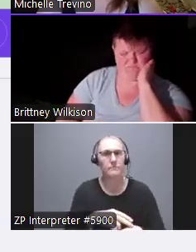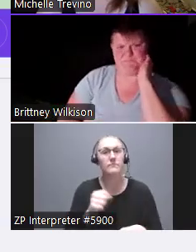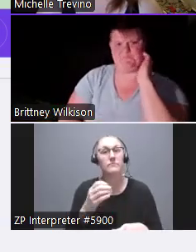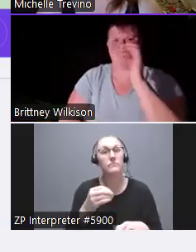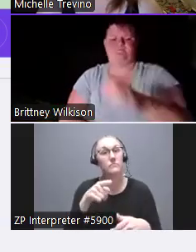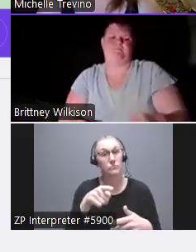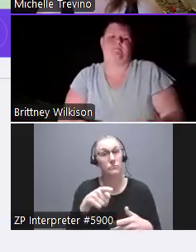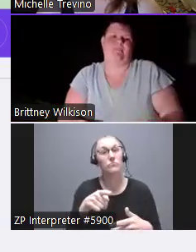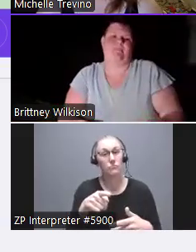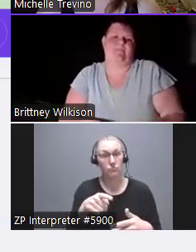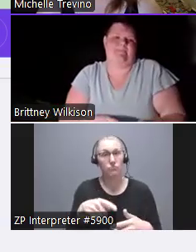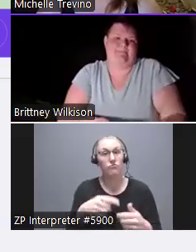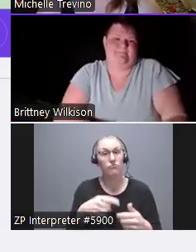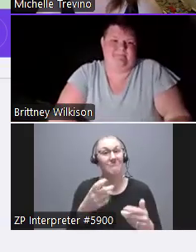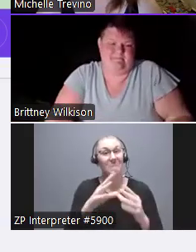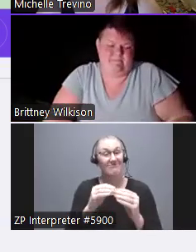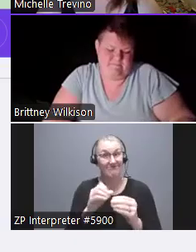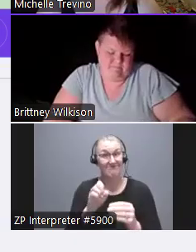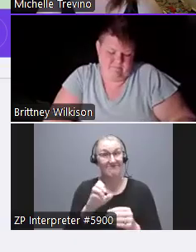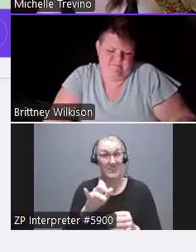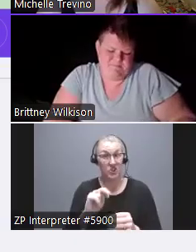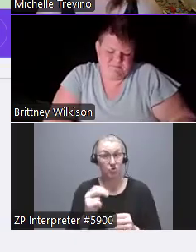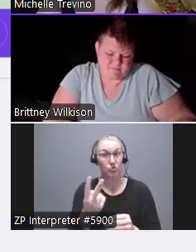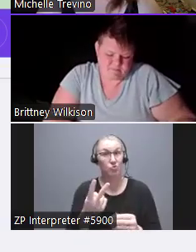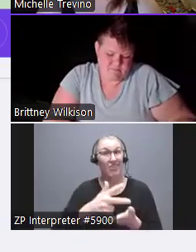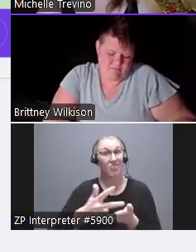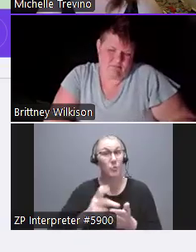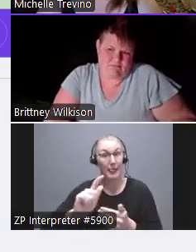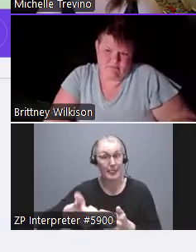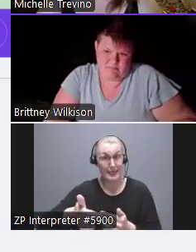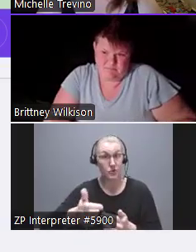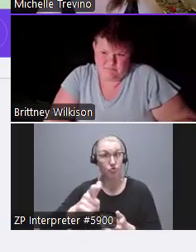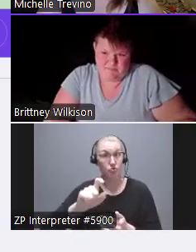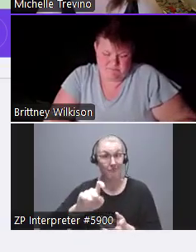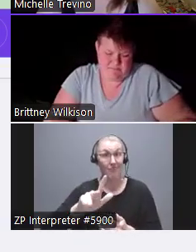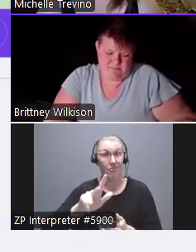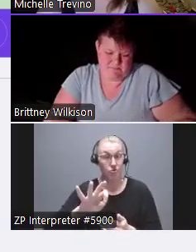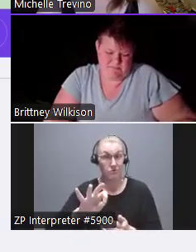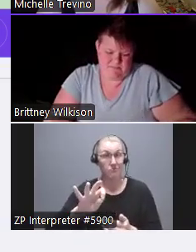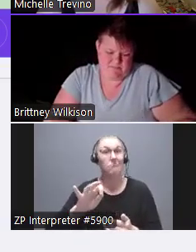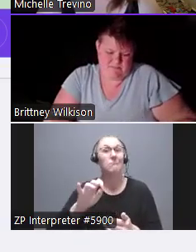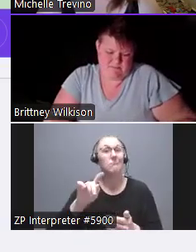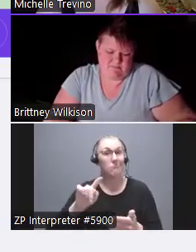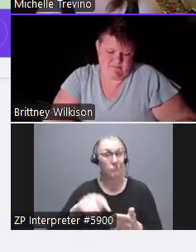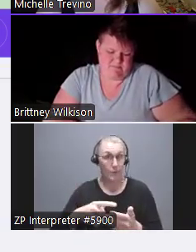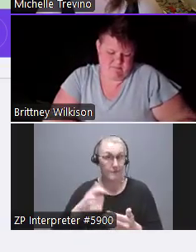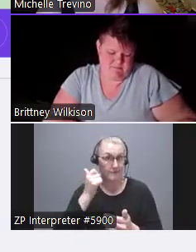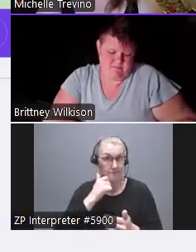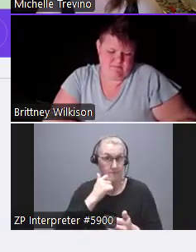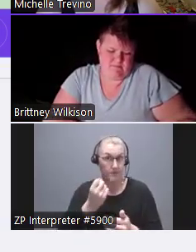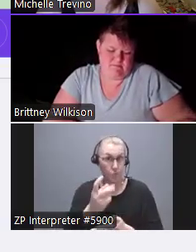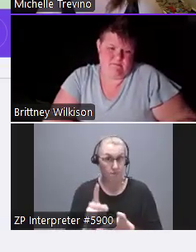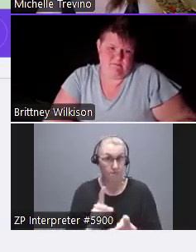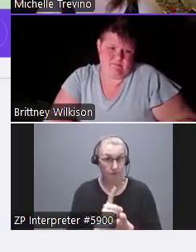her session 2 was 3 weeks later, being on X39 once a day for 12 hours. She didn't